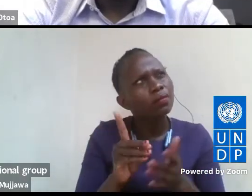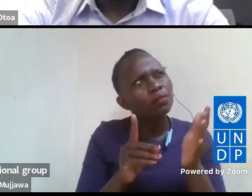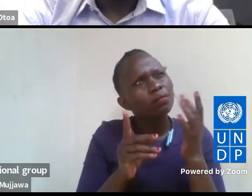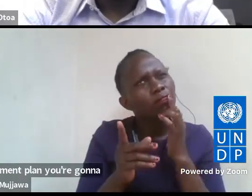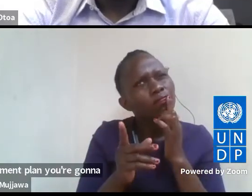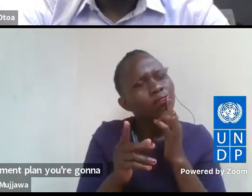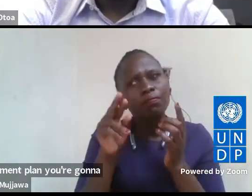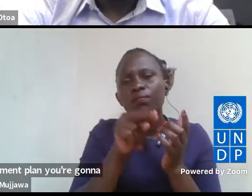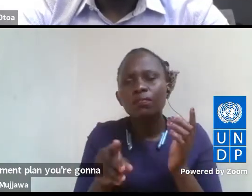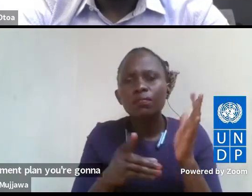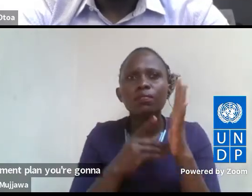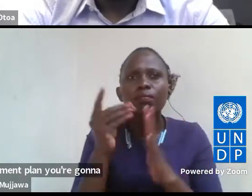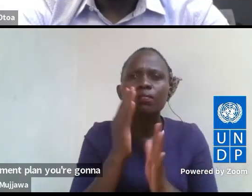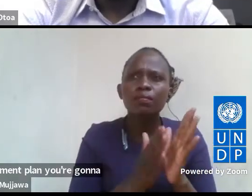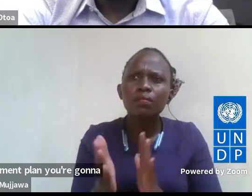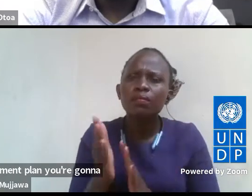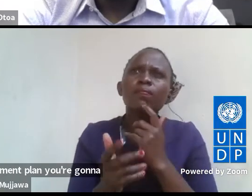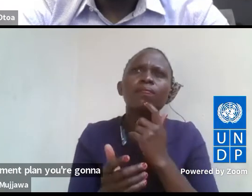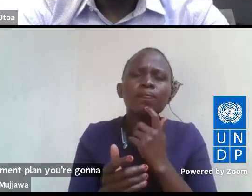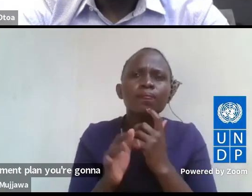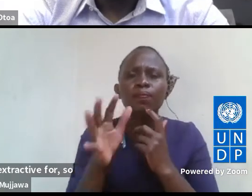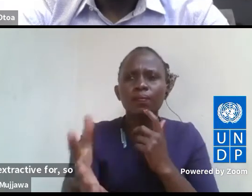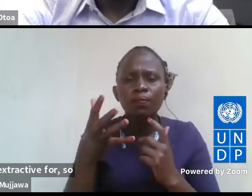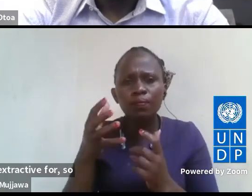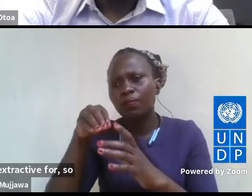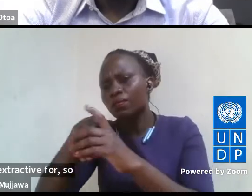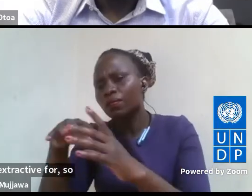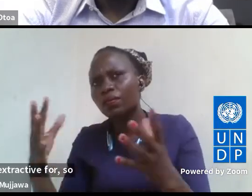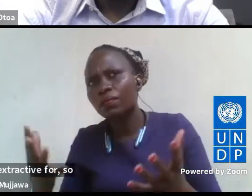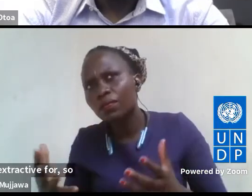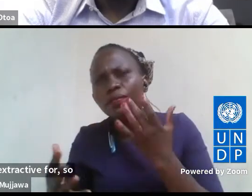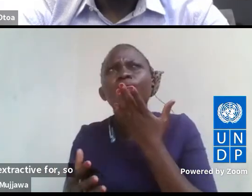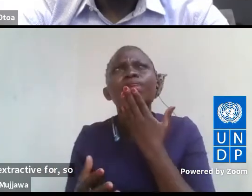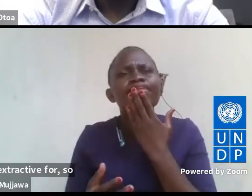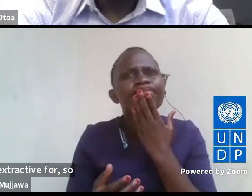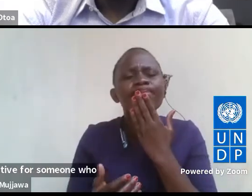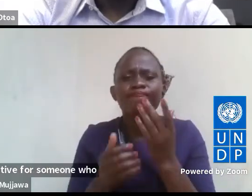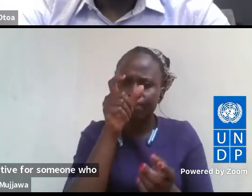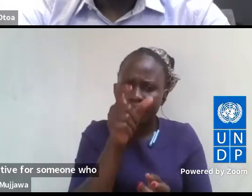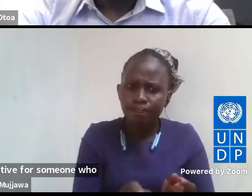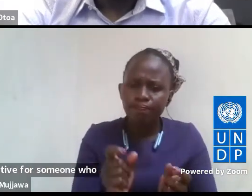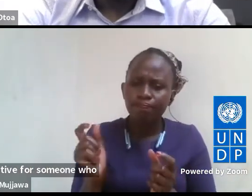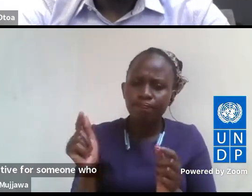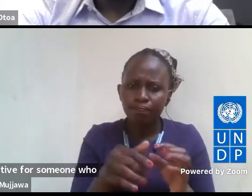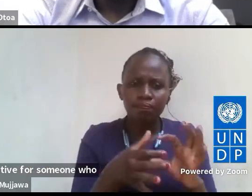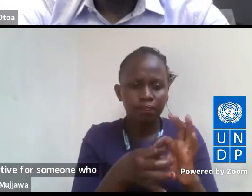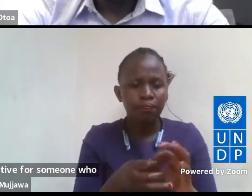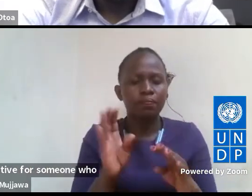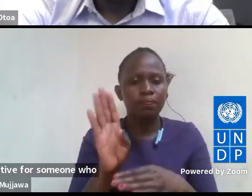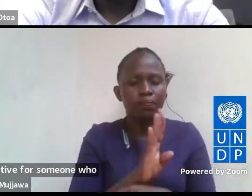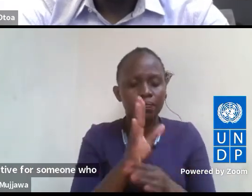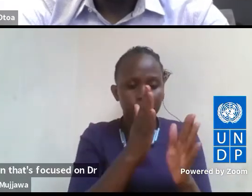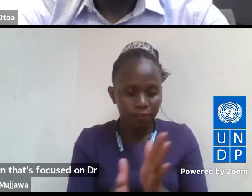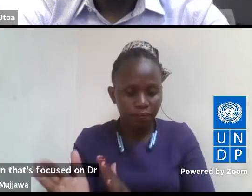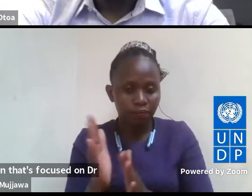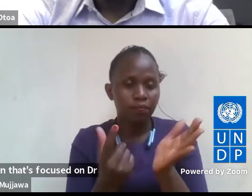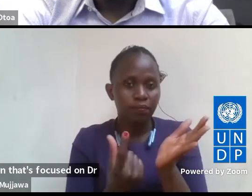agenda, where does extractives fall? Someone who could come and link his business plan to Uganda's focus and drive